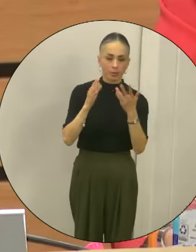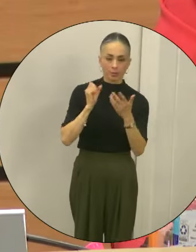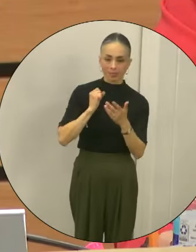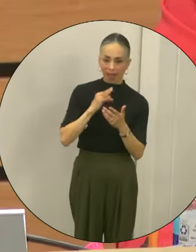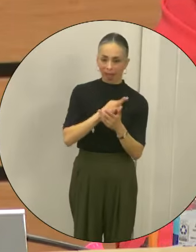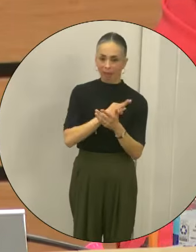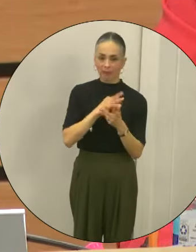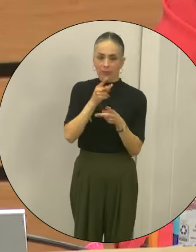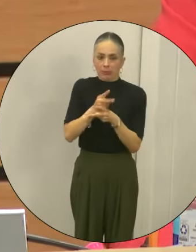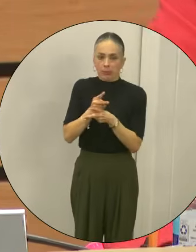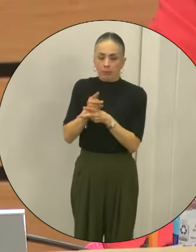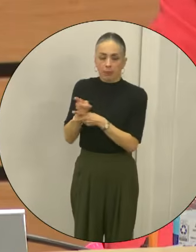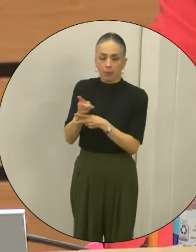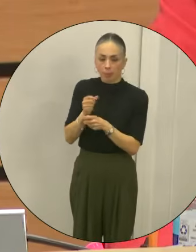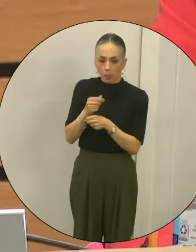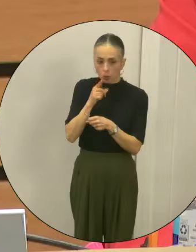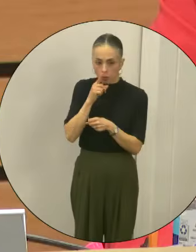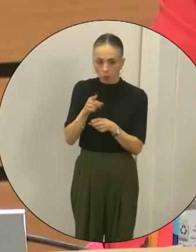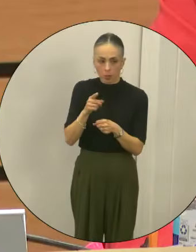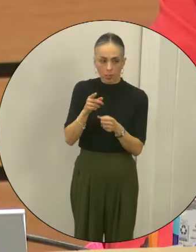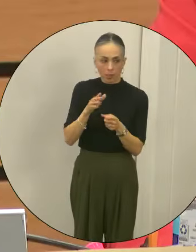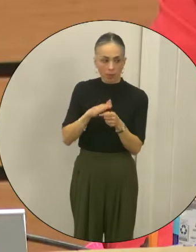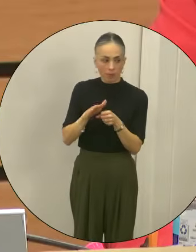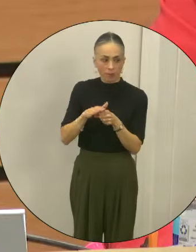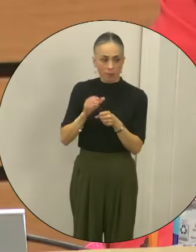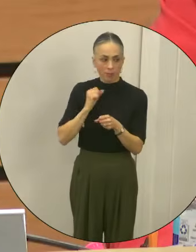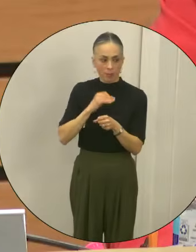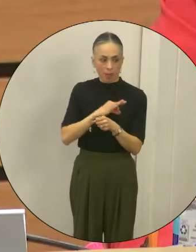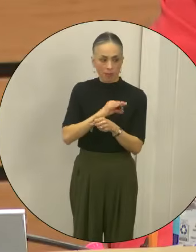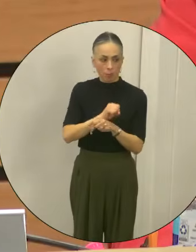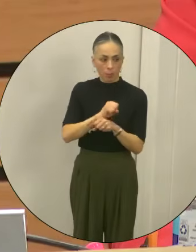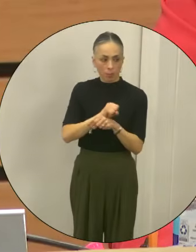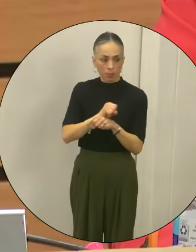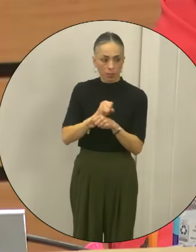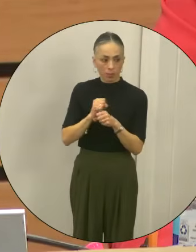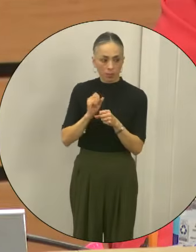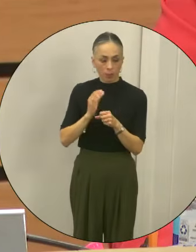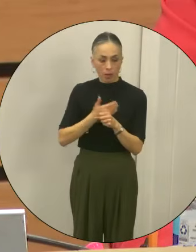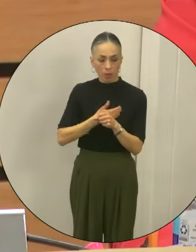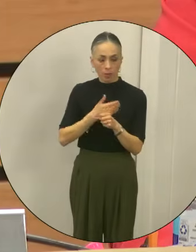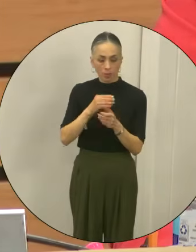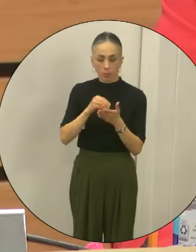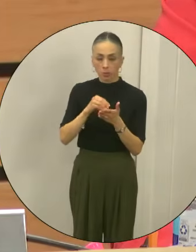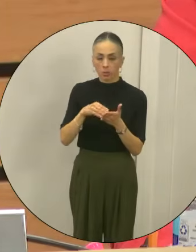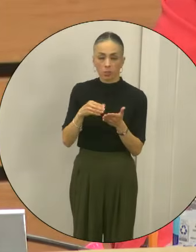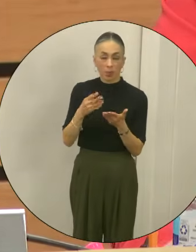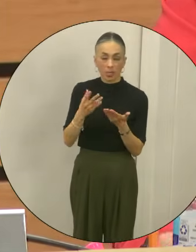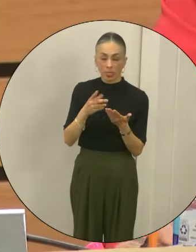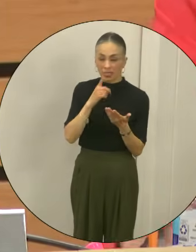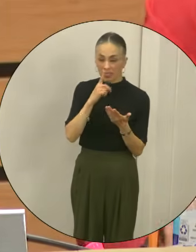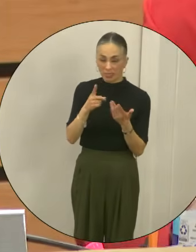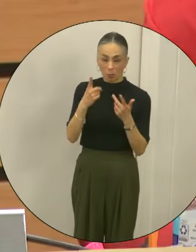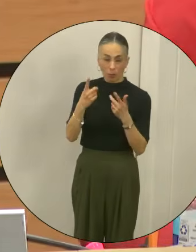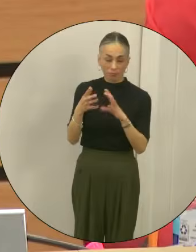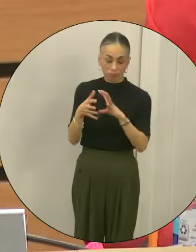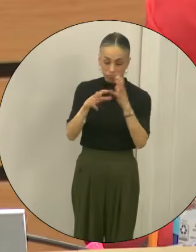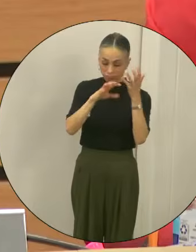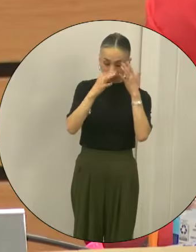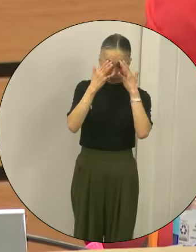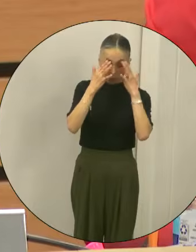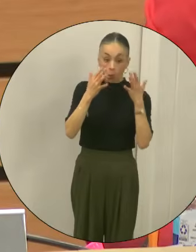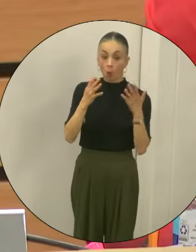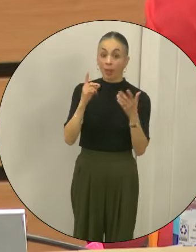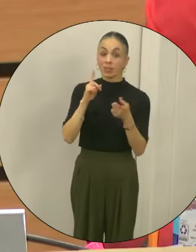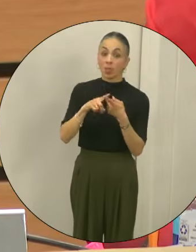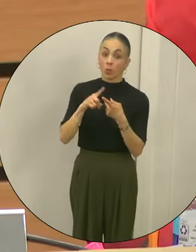enough staff for our kids. So it's all one big cycle. So until we get more funding, it really is really difficult to